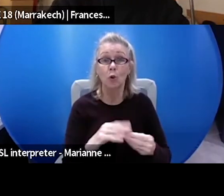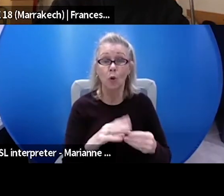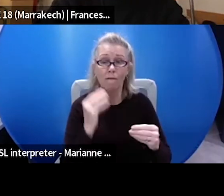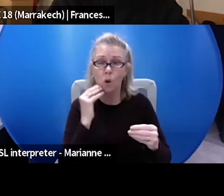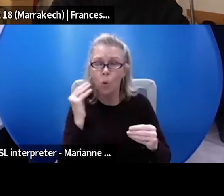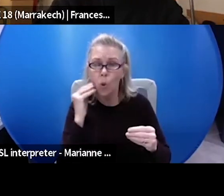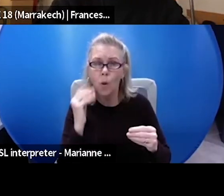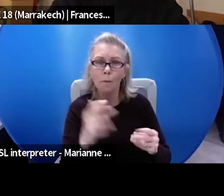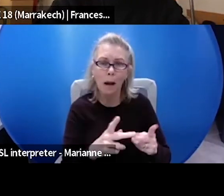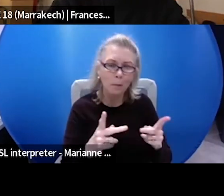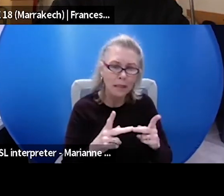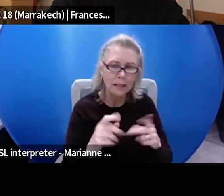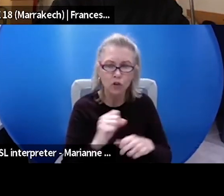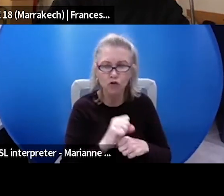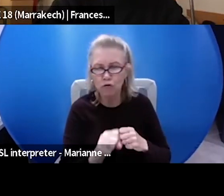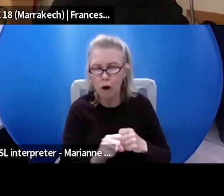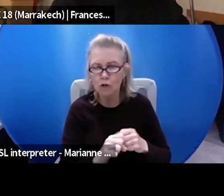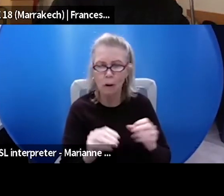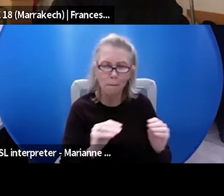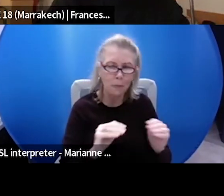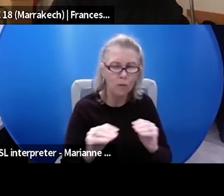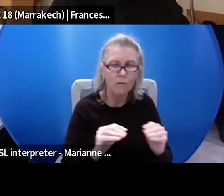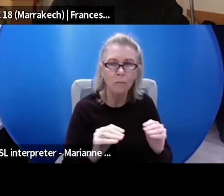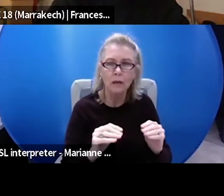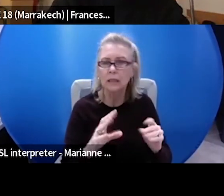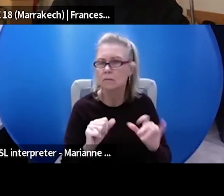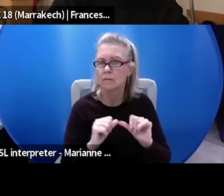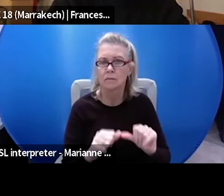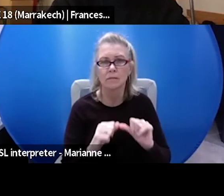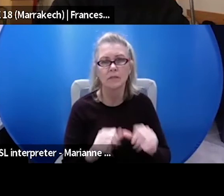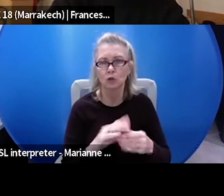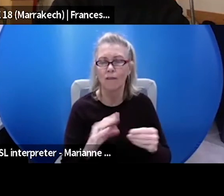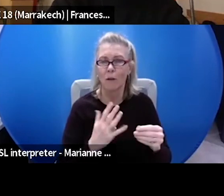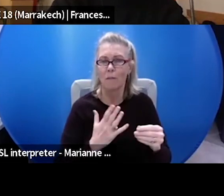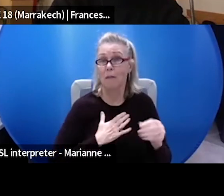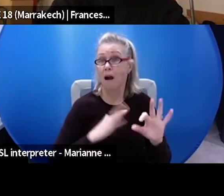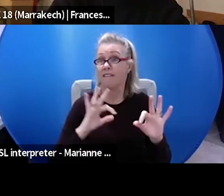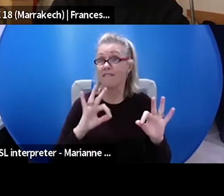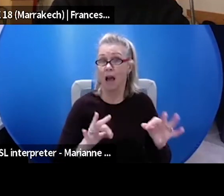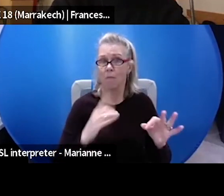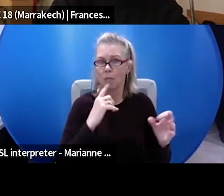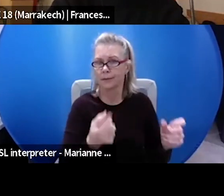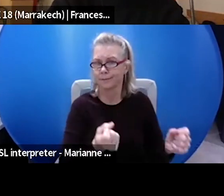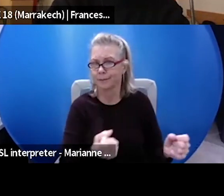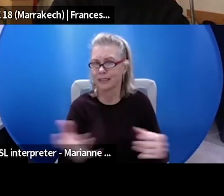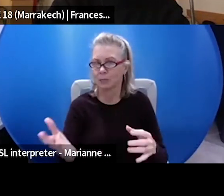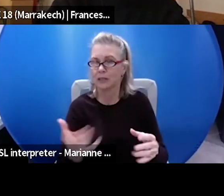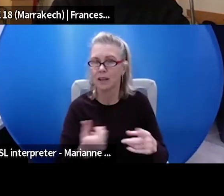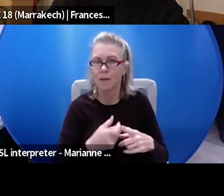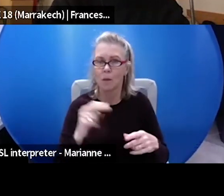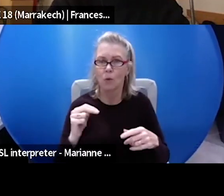place and structure and movement is an ongoing story of my family's displacement from North Carolina and from